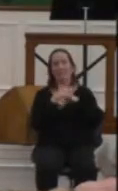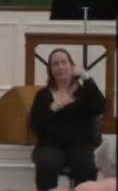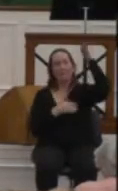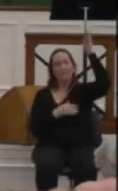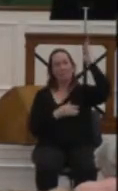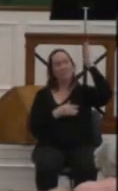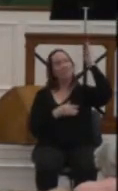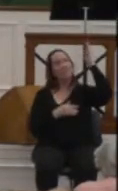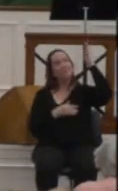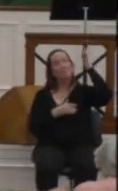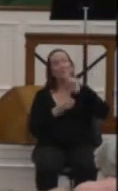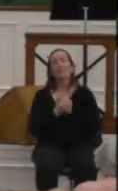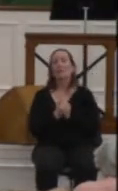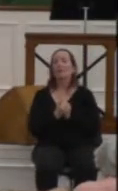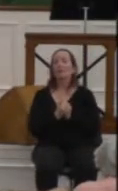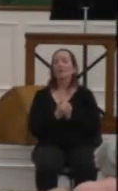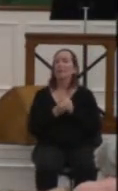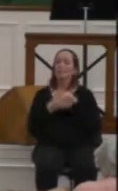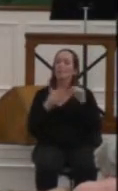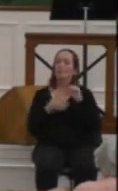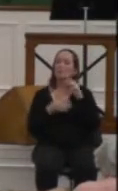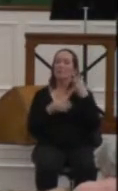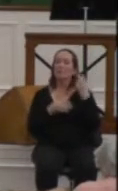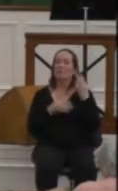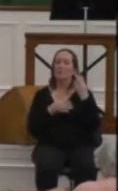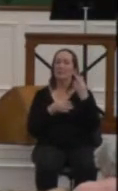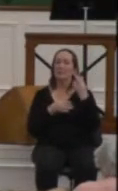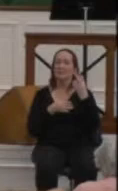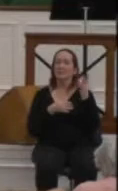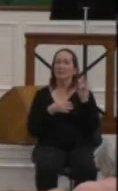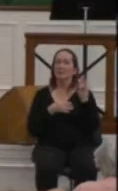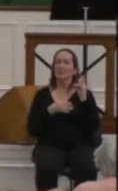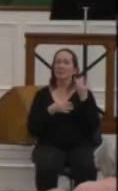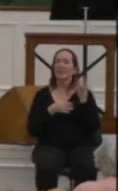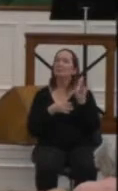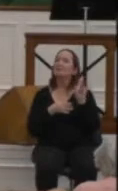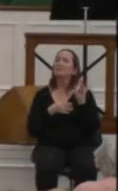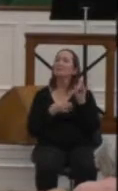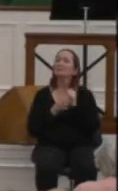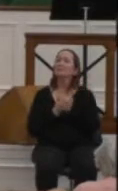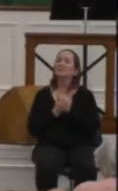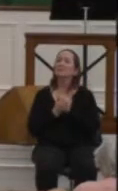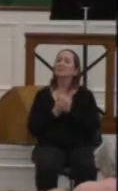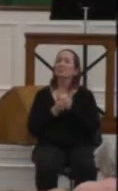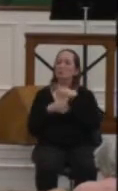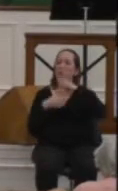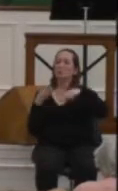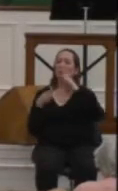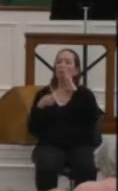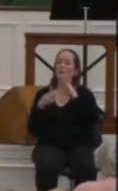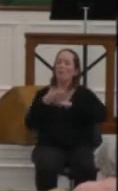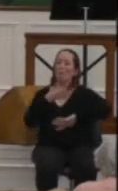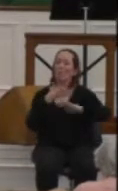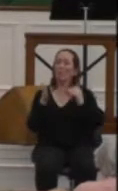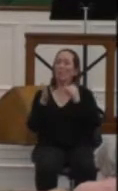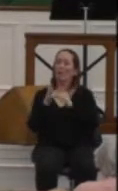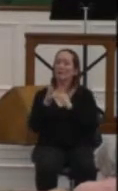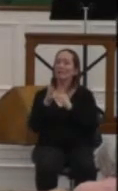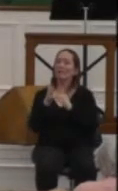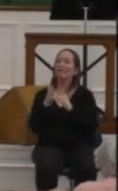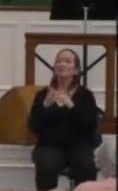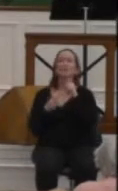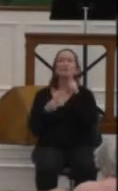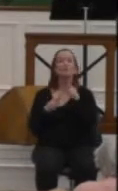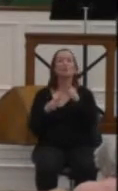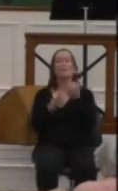And then in verse 17 and 18, the result of being born again is that you are